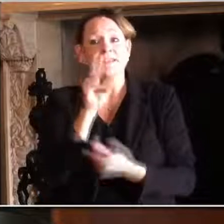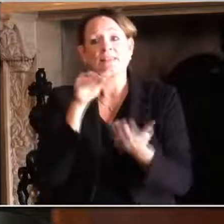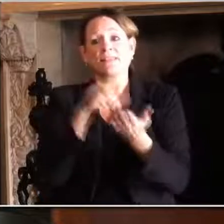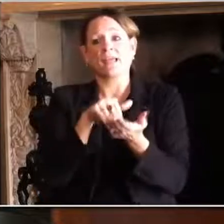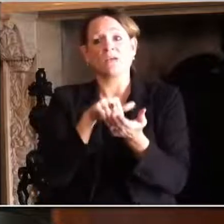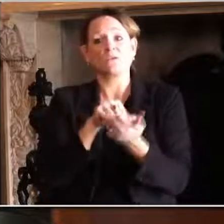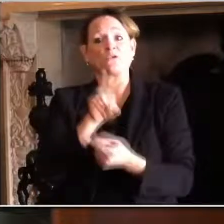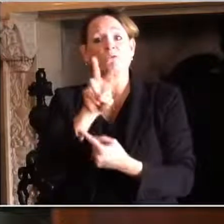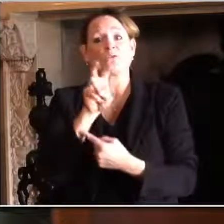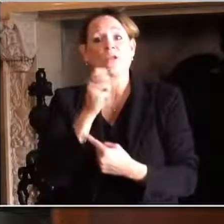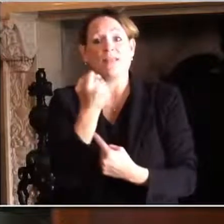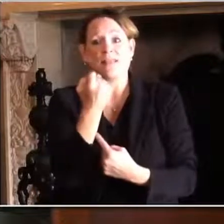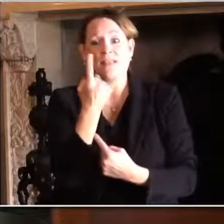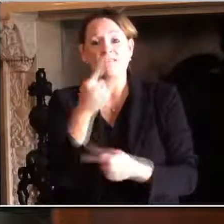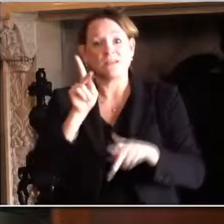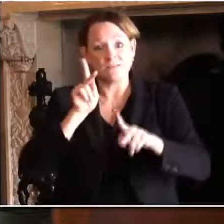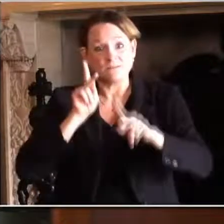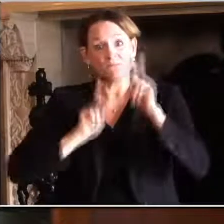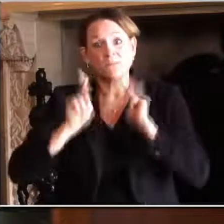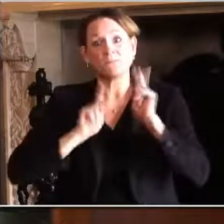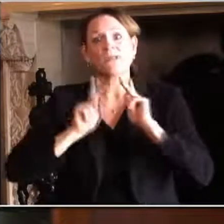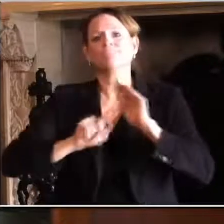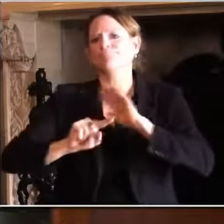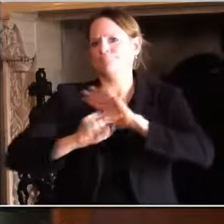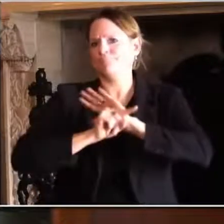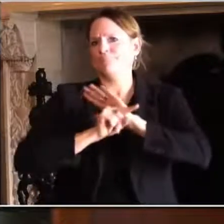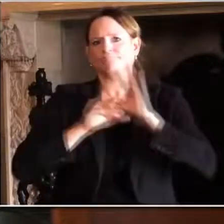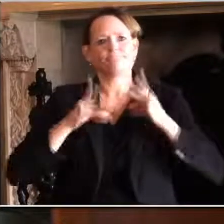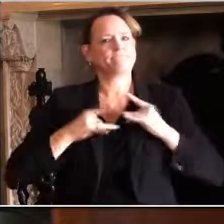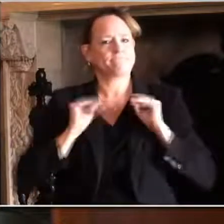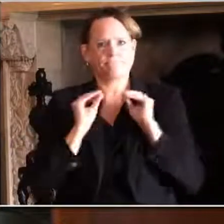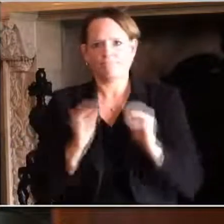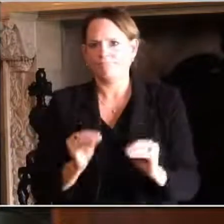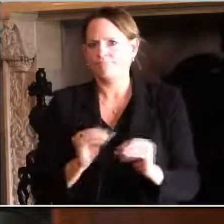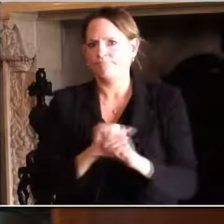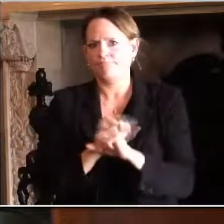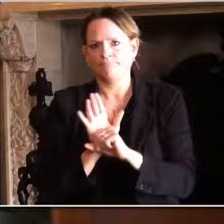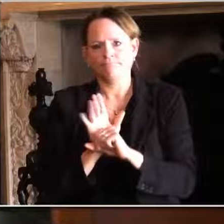16,211 people to our total negative count. We have